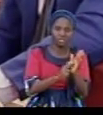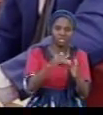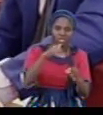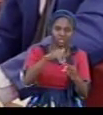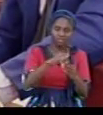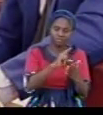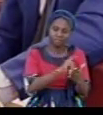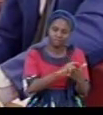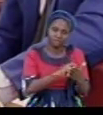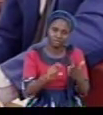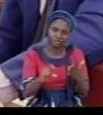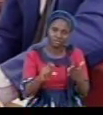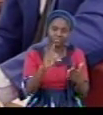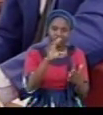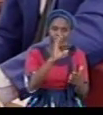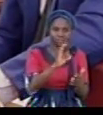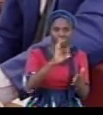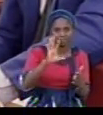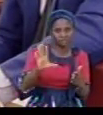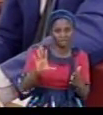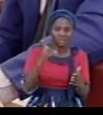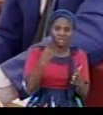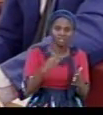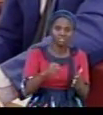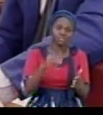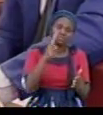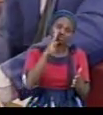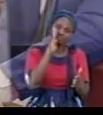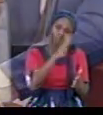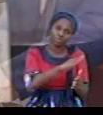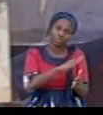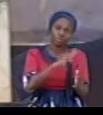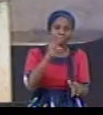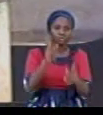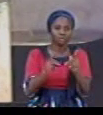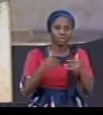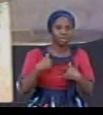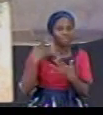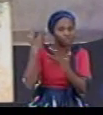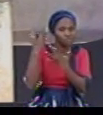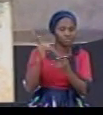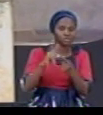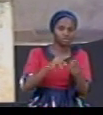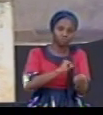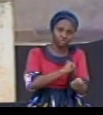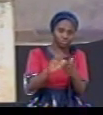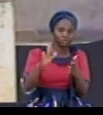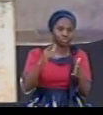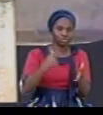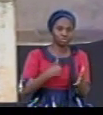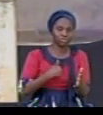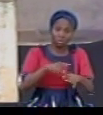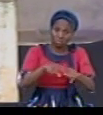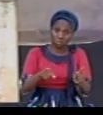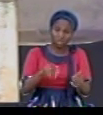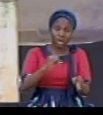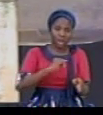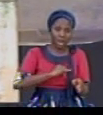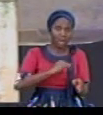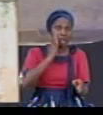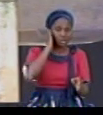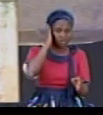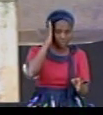The wicked have waited for me to destroy me, but I will